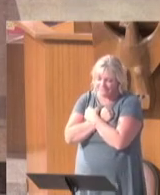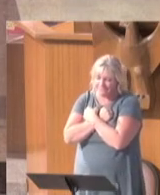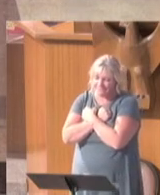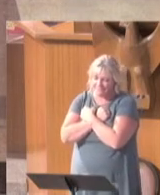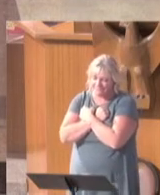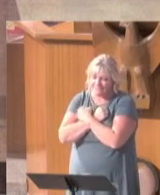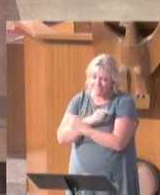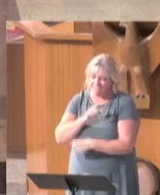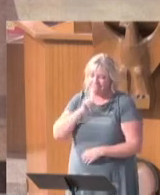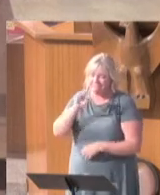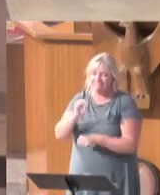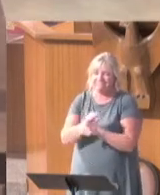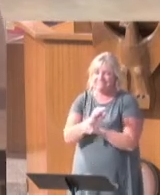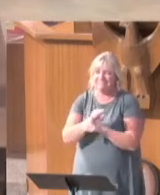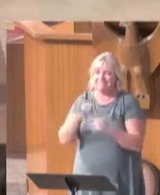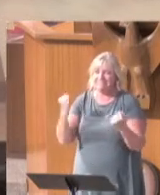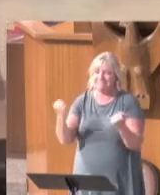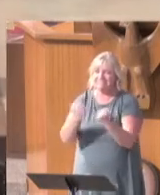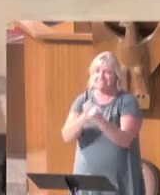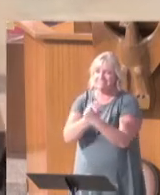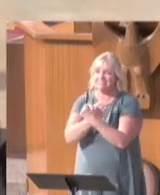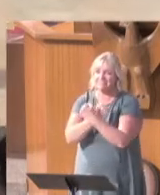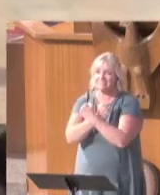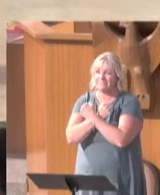ooh, is